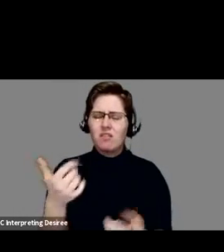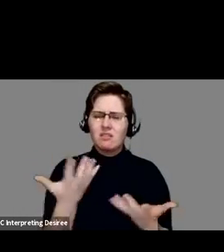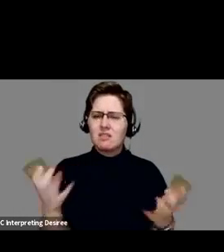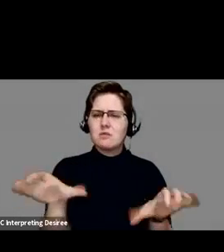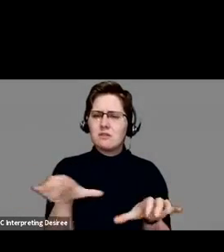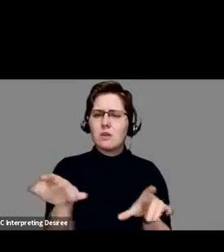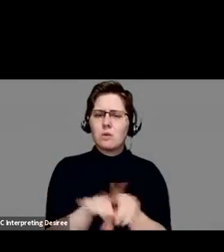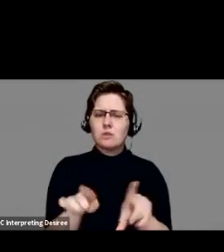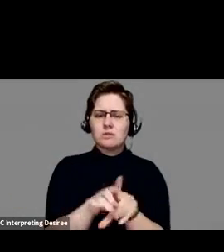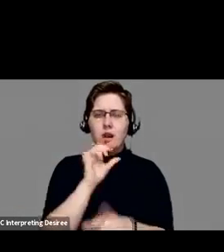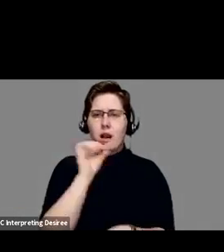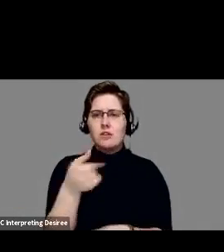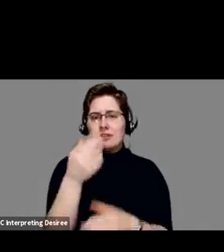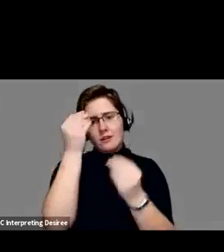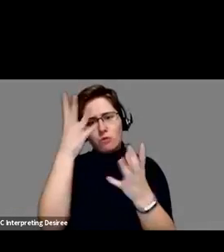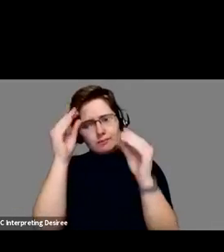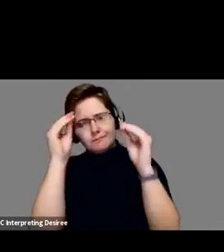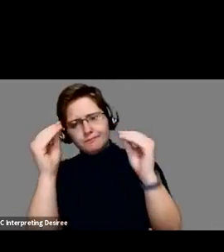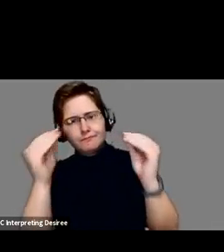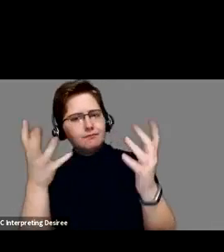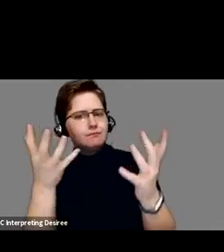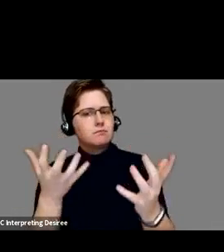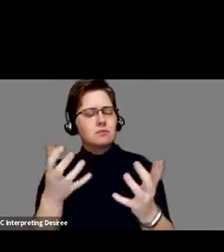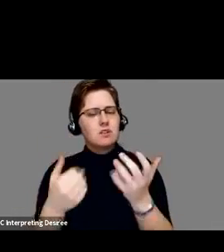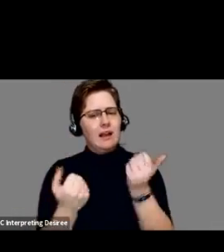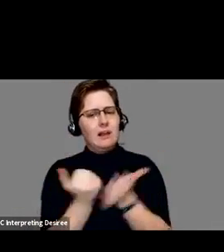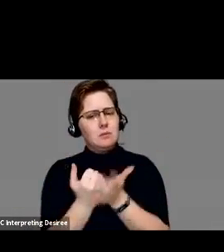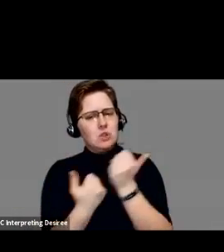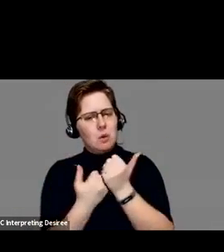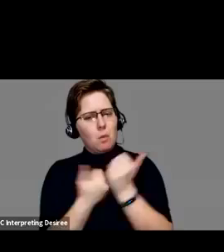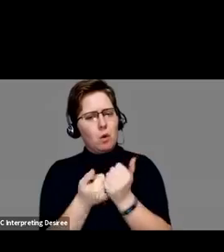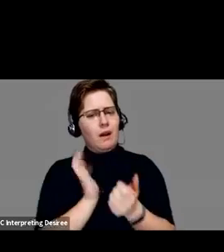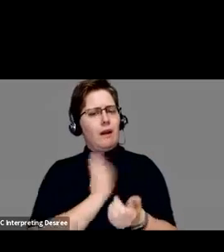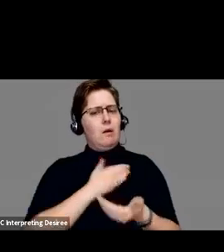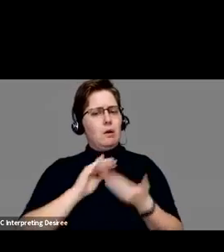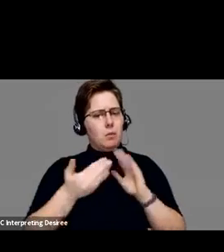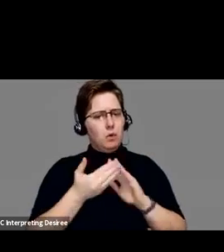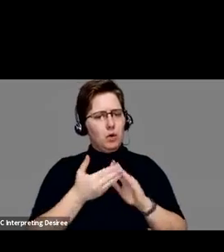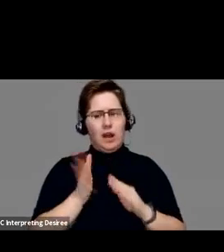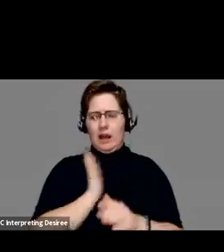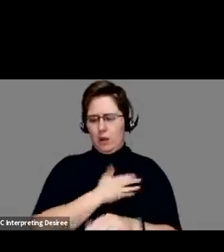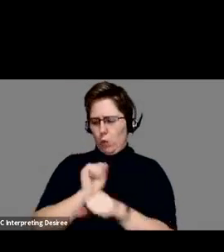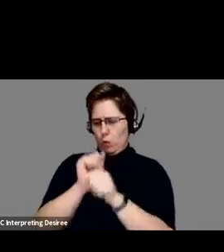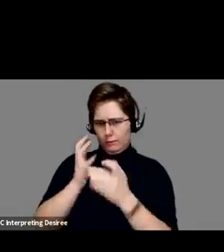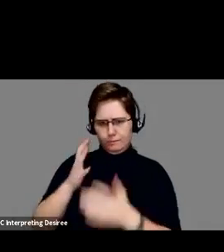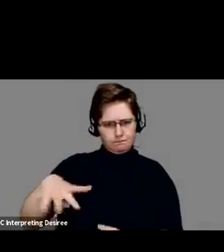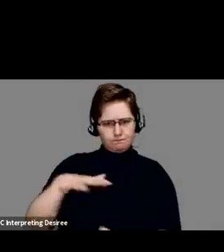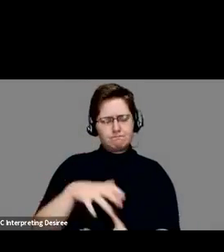of just informing and educating to support our community and support our workforce. We've